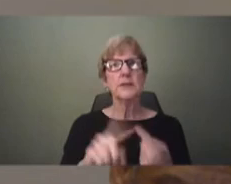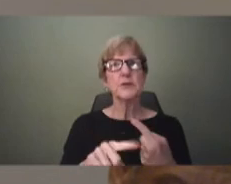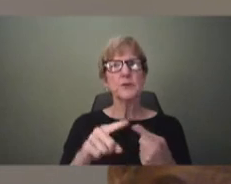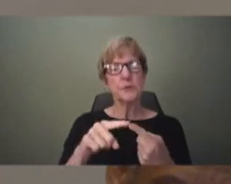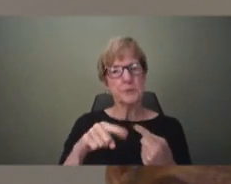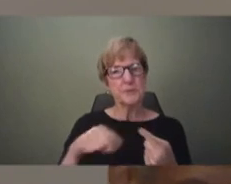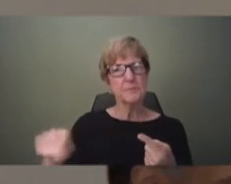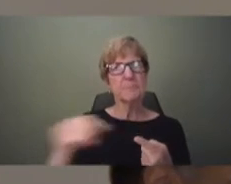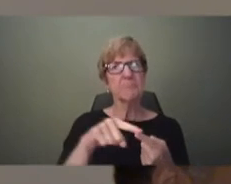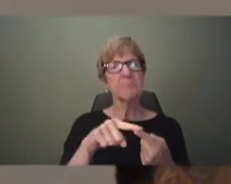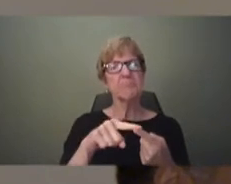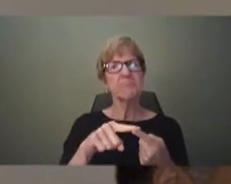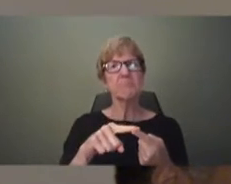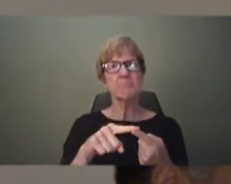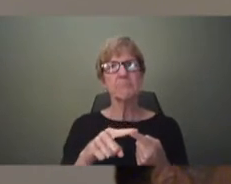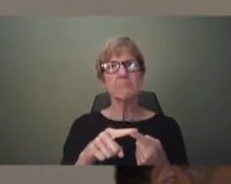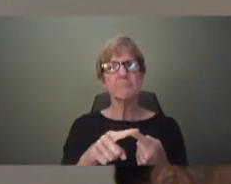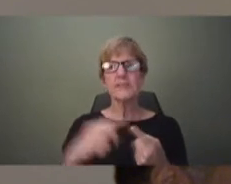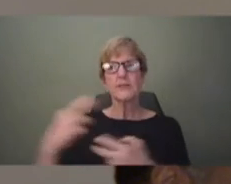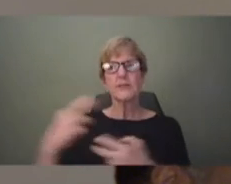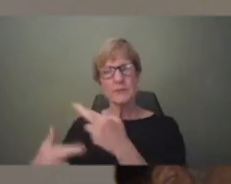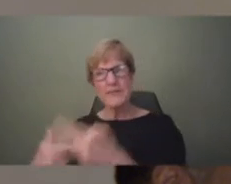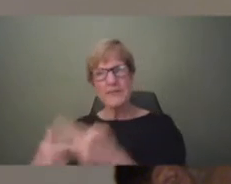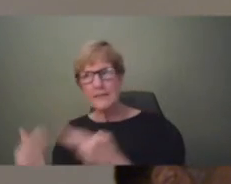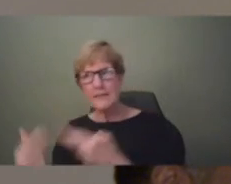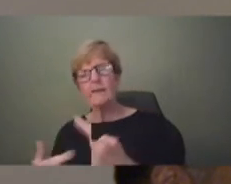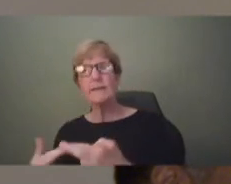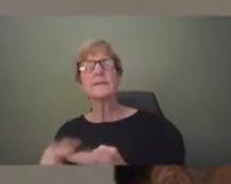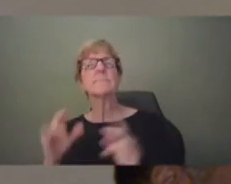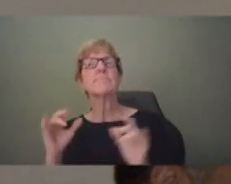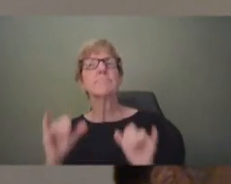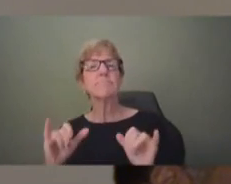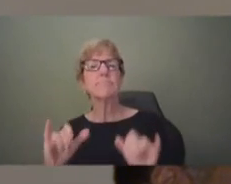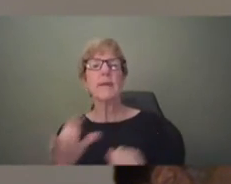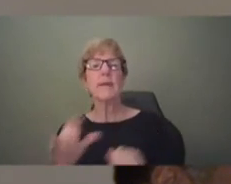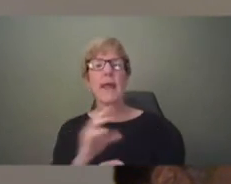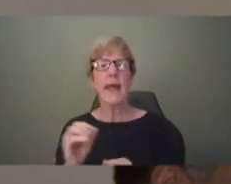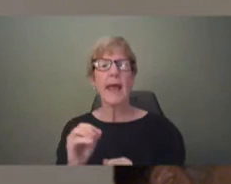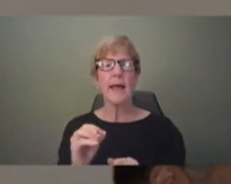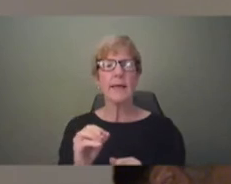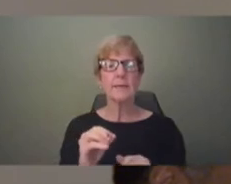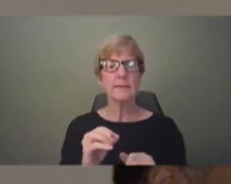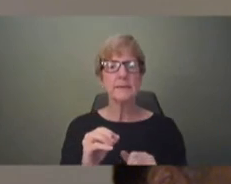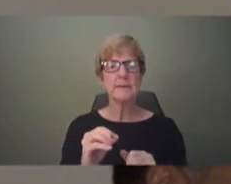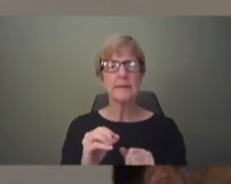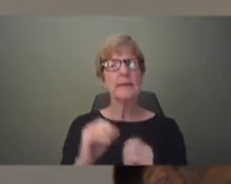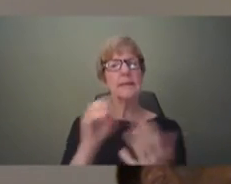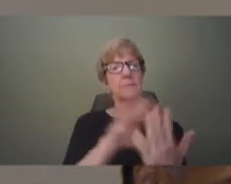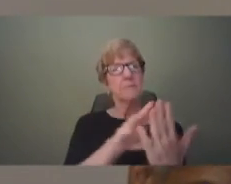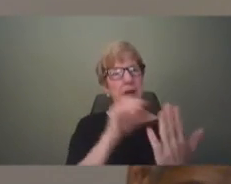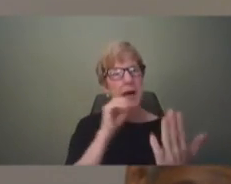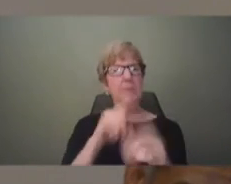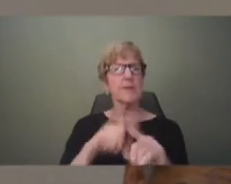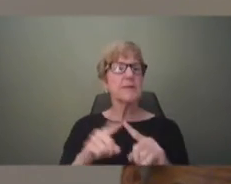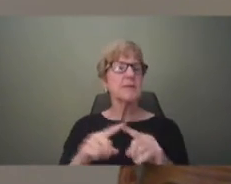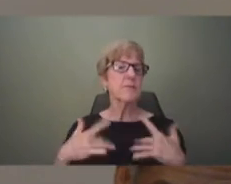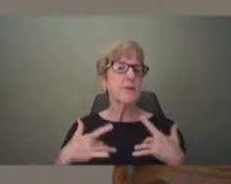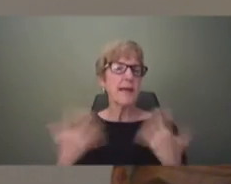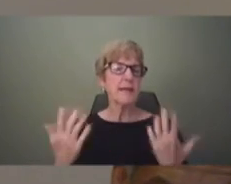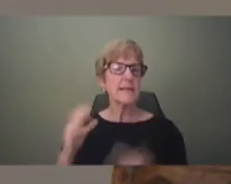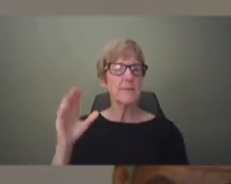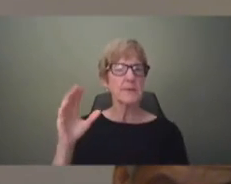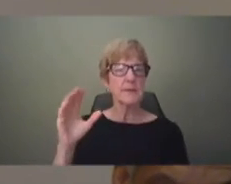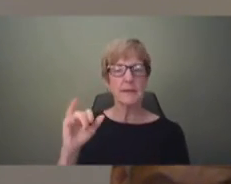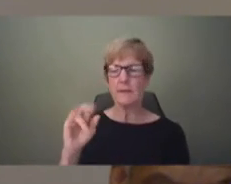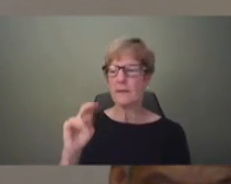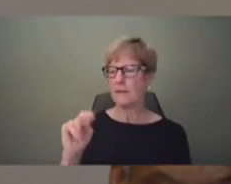from um a recycling perspective and mimicking some of the um activities at The Innovation Barn including